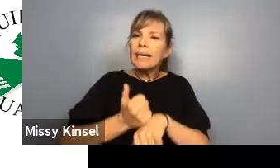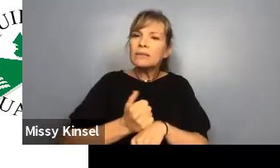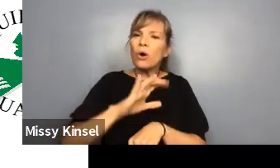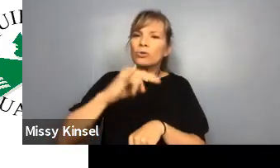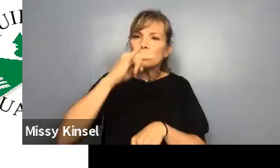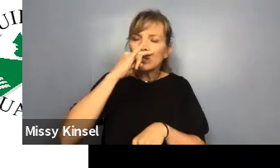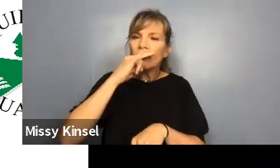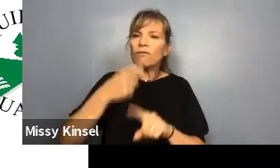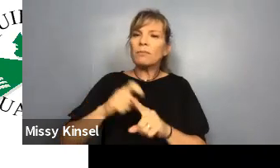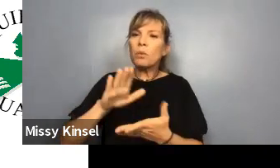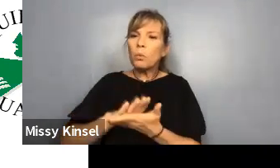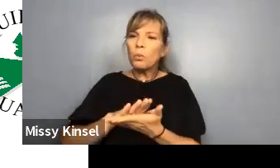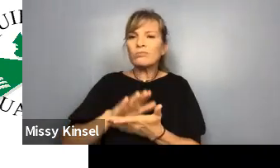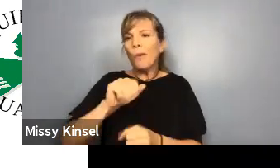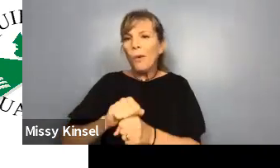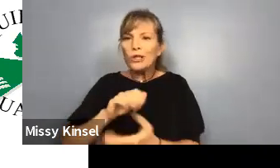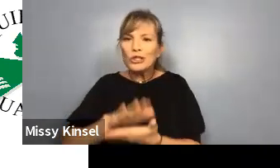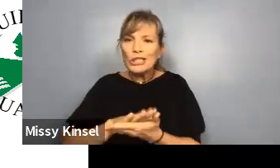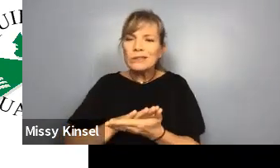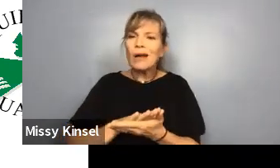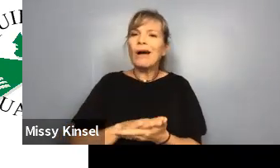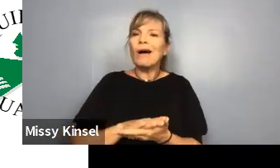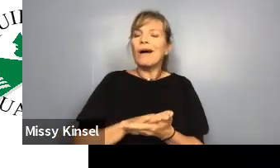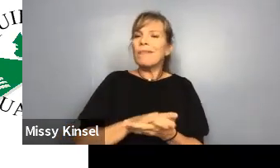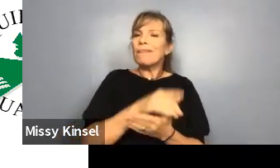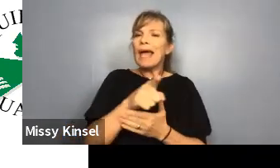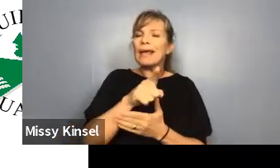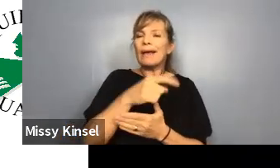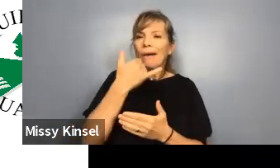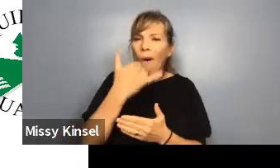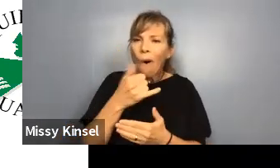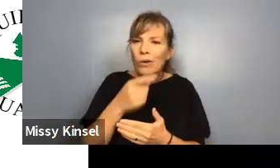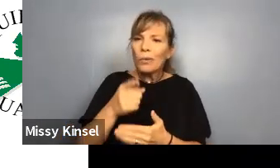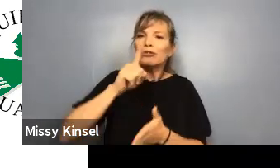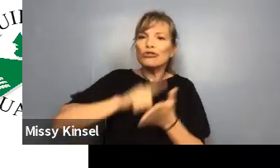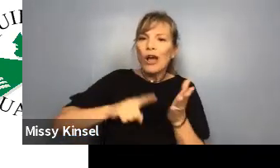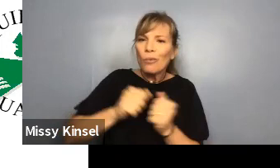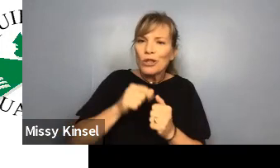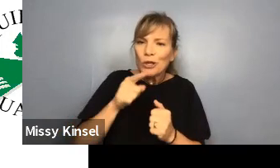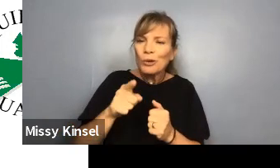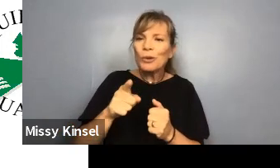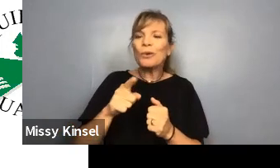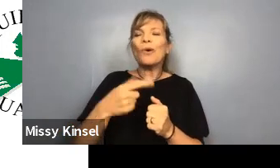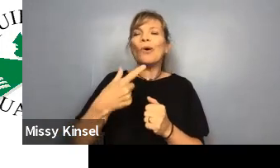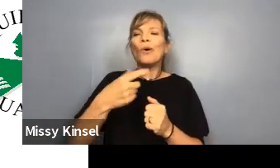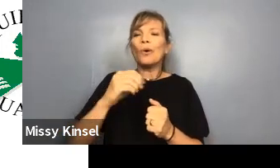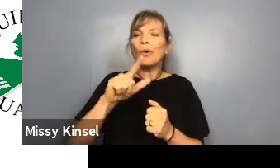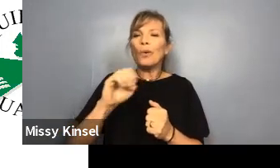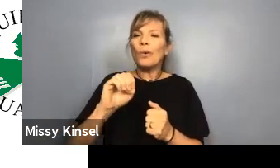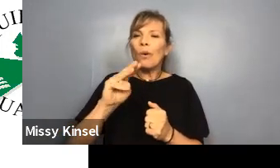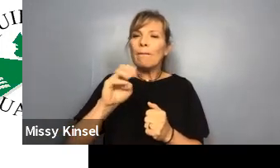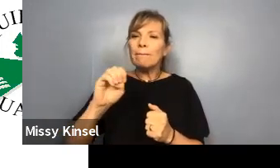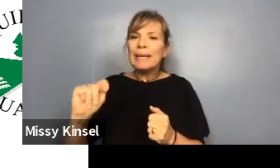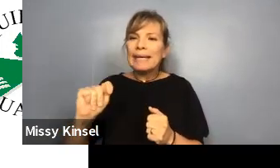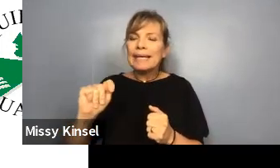doing on worksheets. They can check in with you through phone calls or Google Meet,